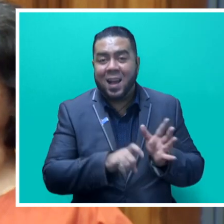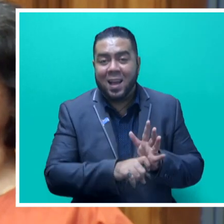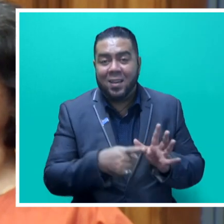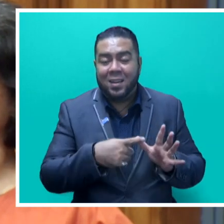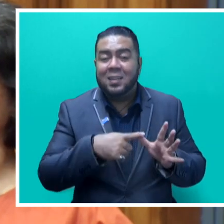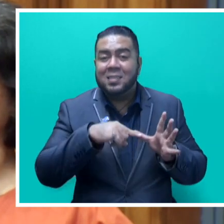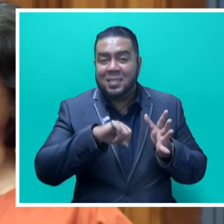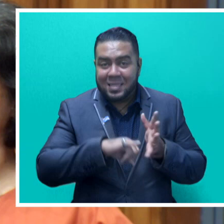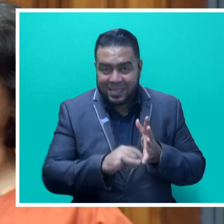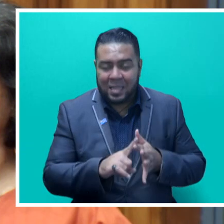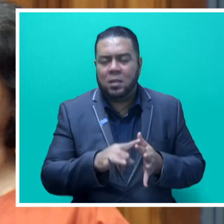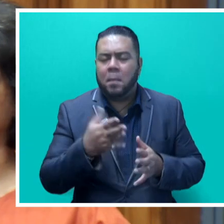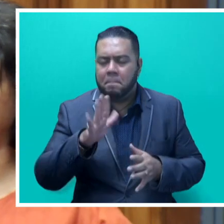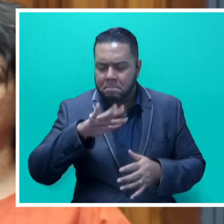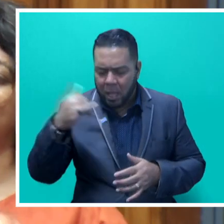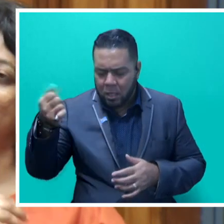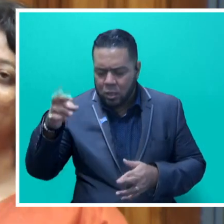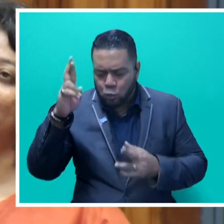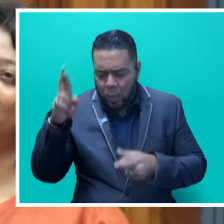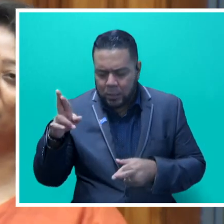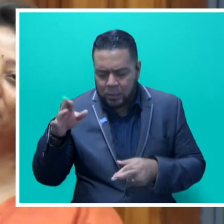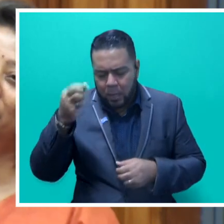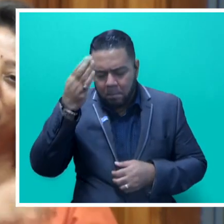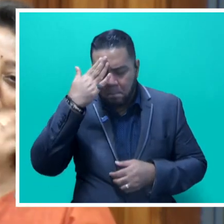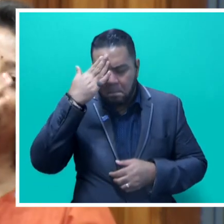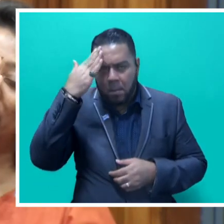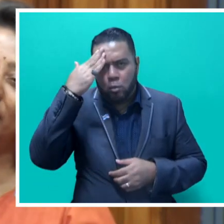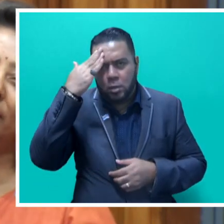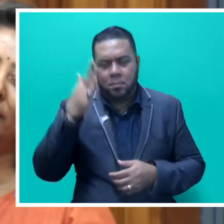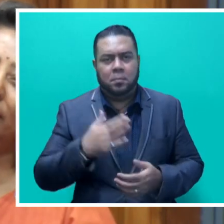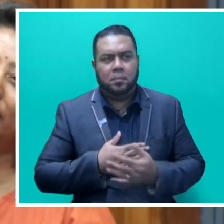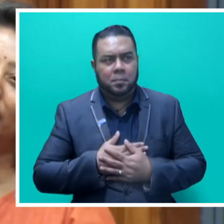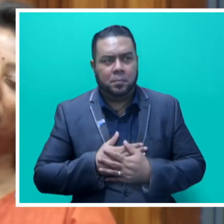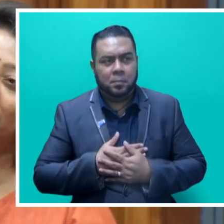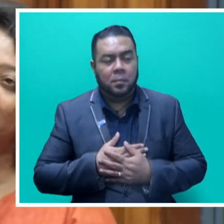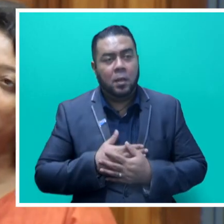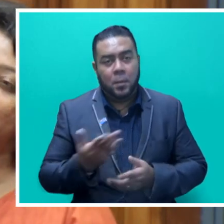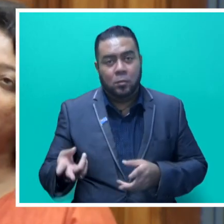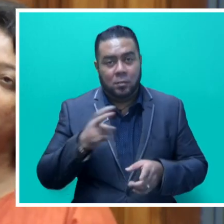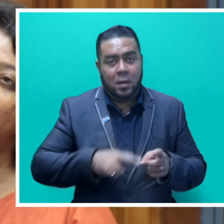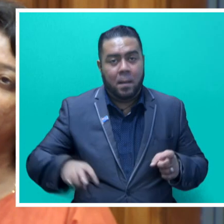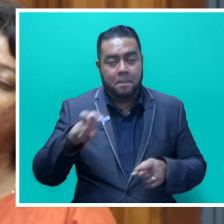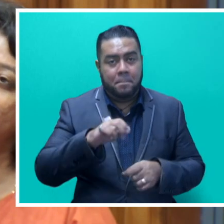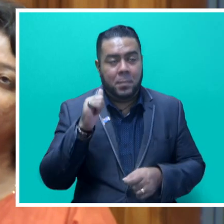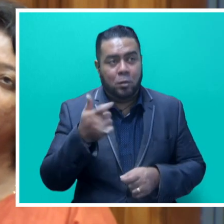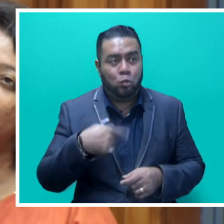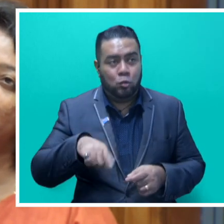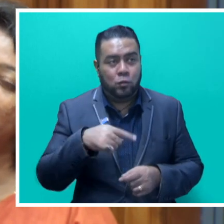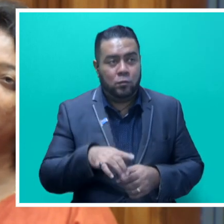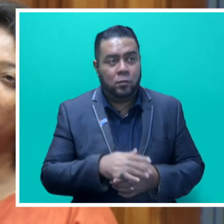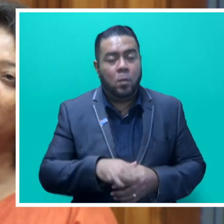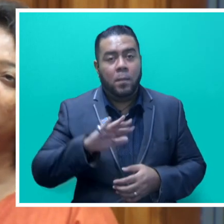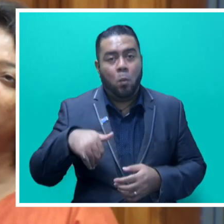for. May he also rest in beloved memory. Upon return to Suva, my family struggled with my wife's single